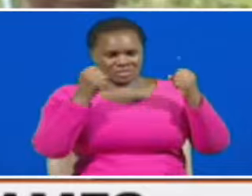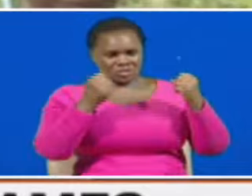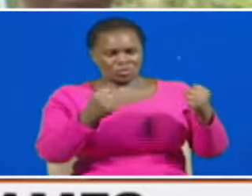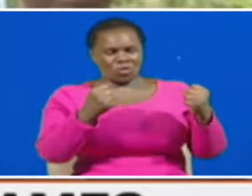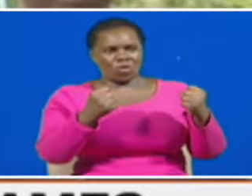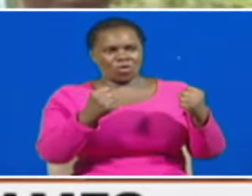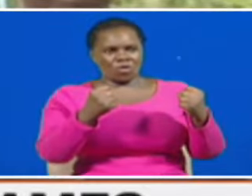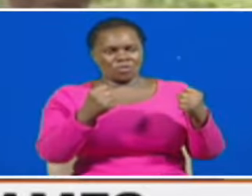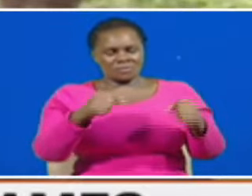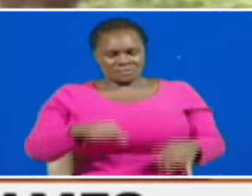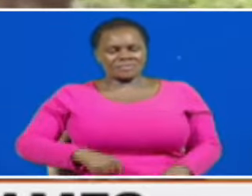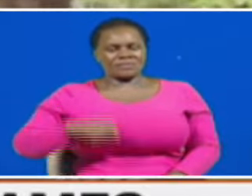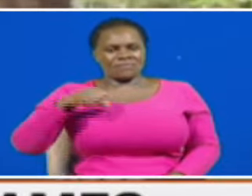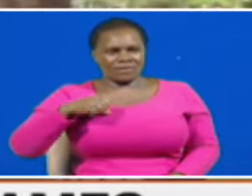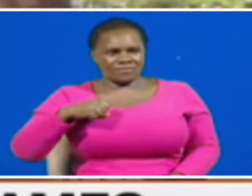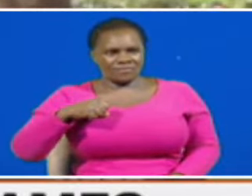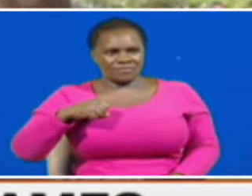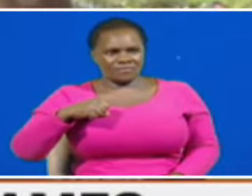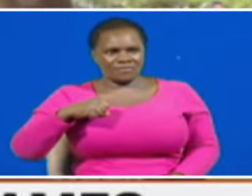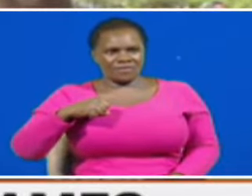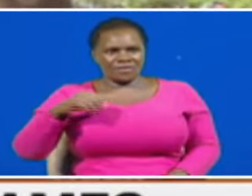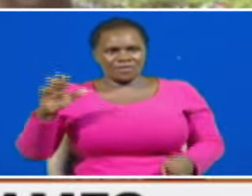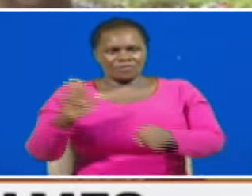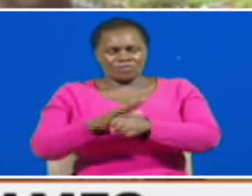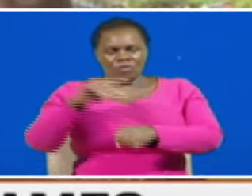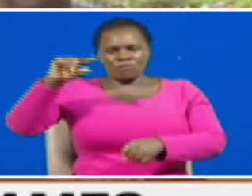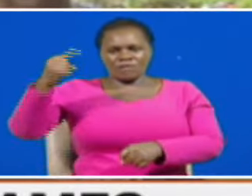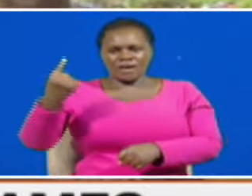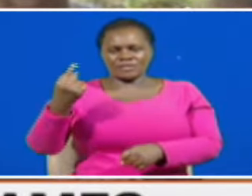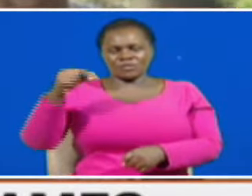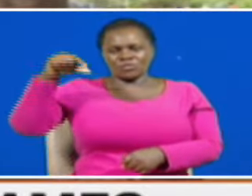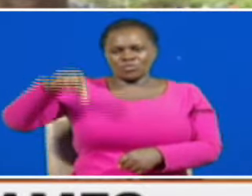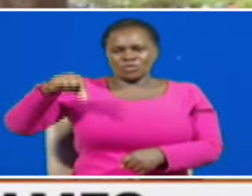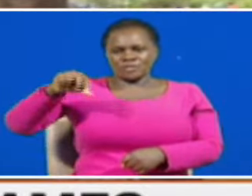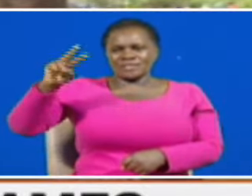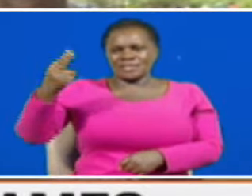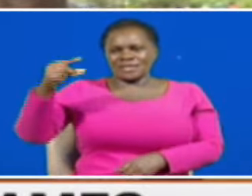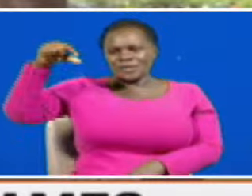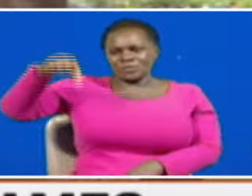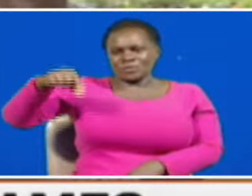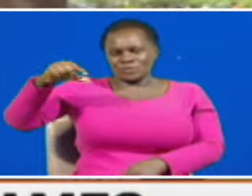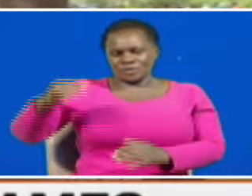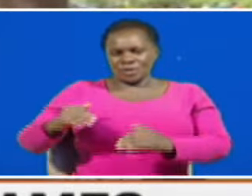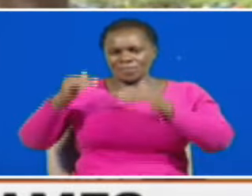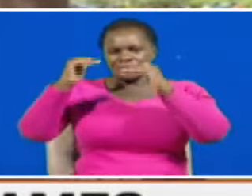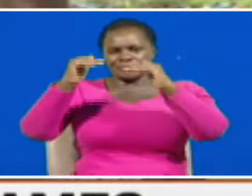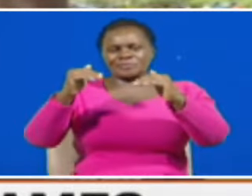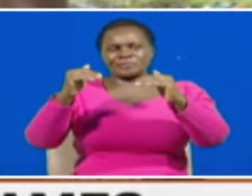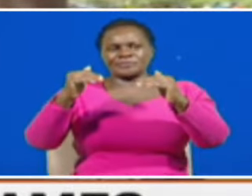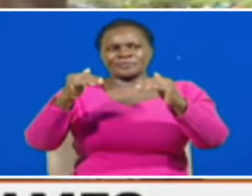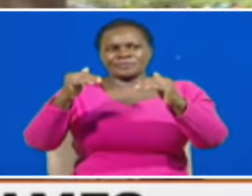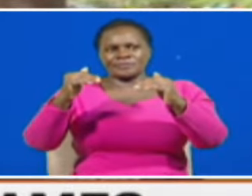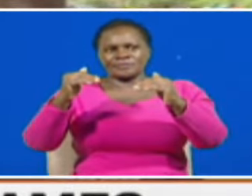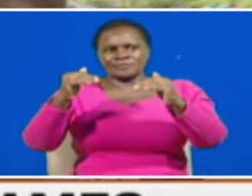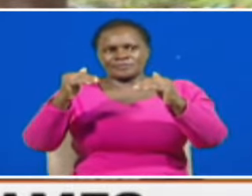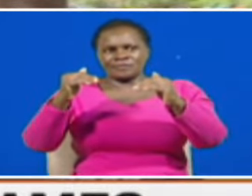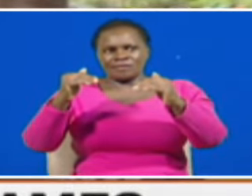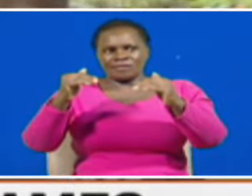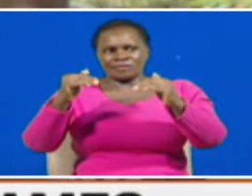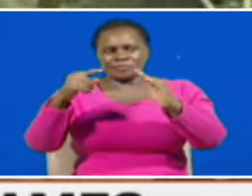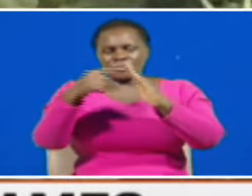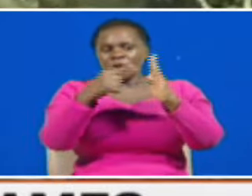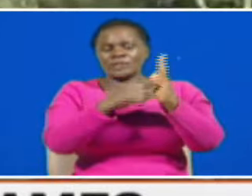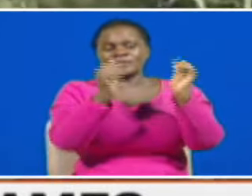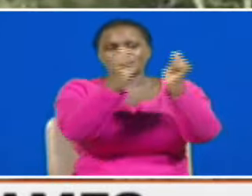wakaweza kumanage ku survive throughout the first quarter and second quarter. Tukaenda juu 3 points after wakawa wametupiga na run ya 10